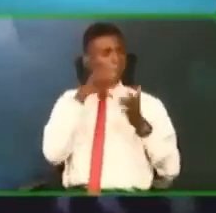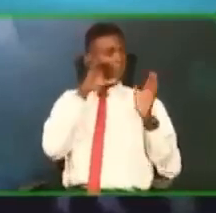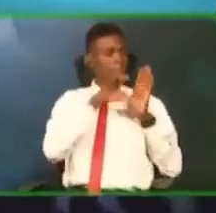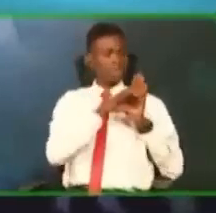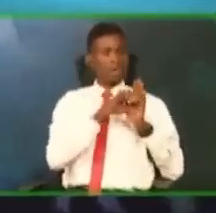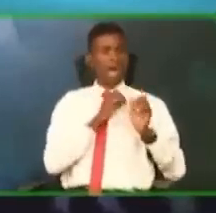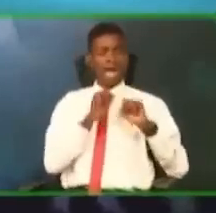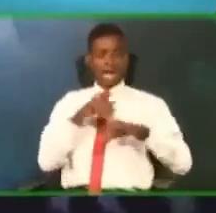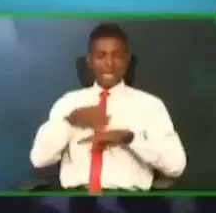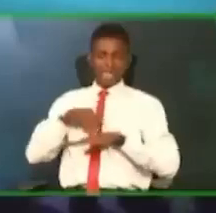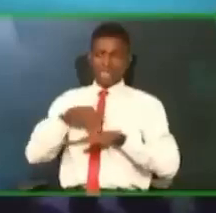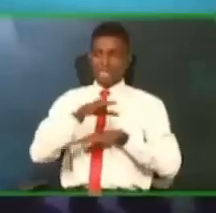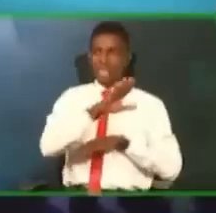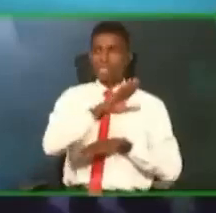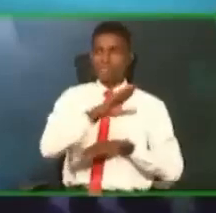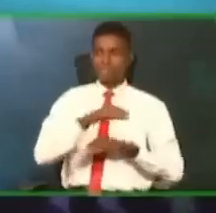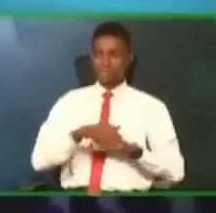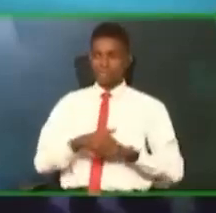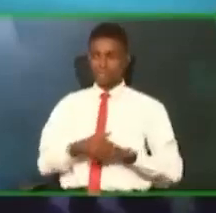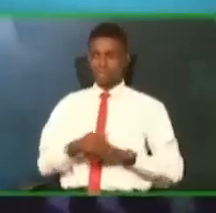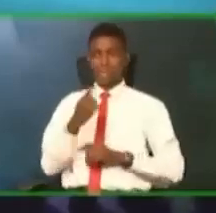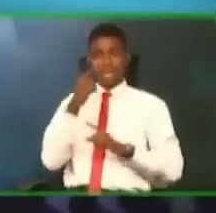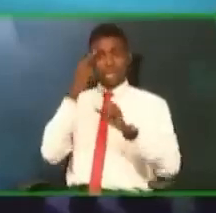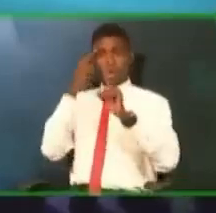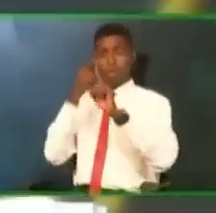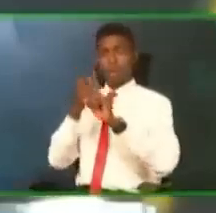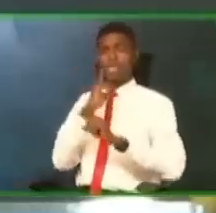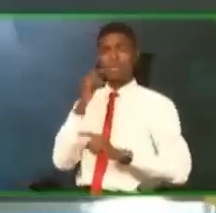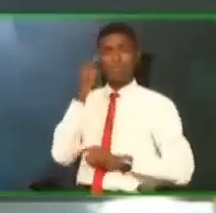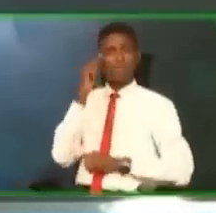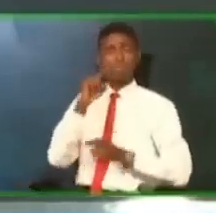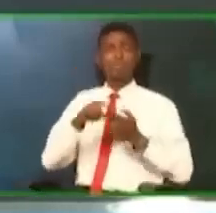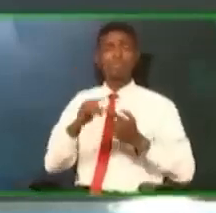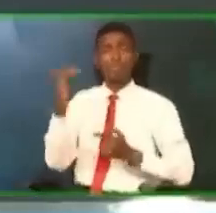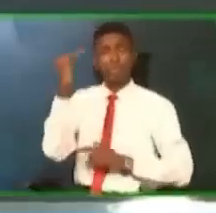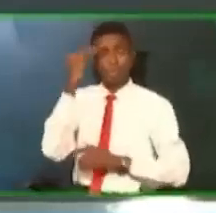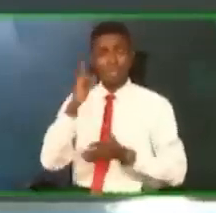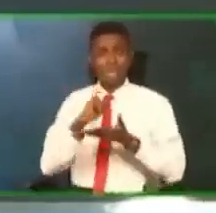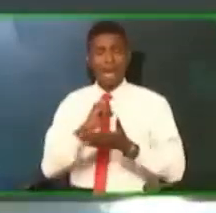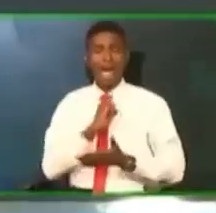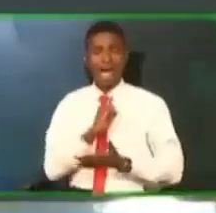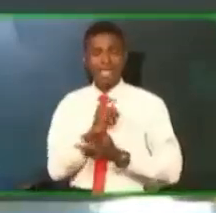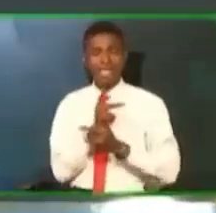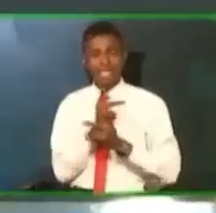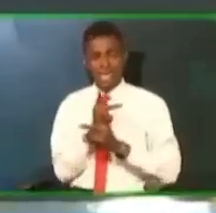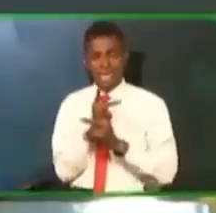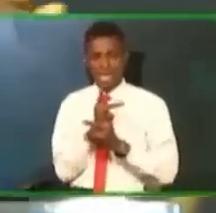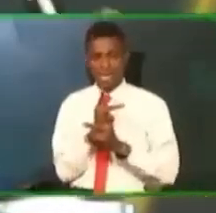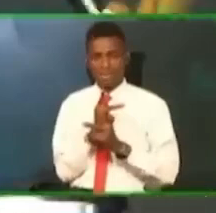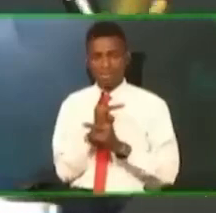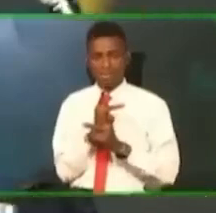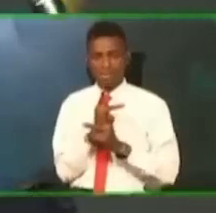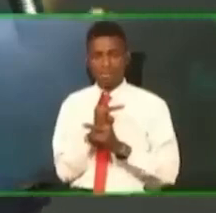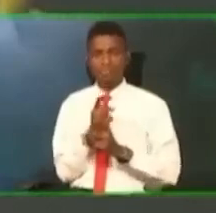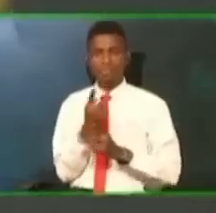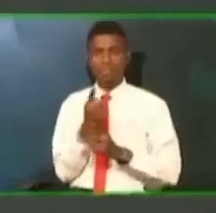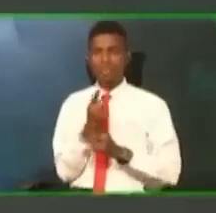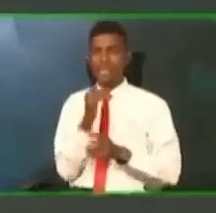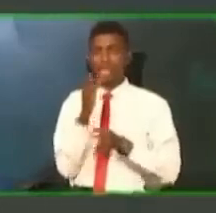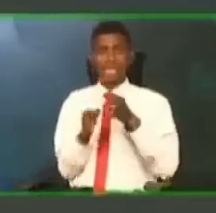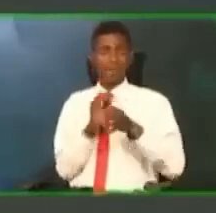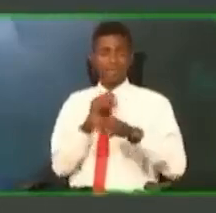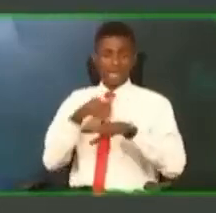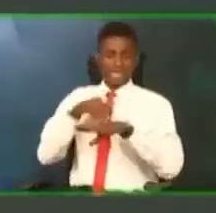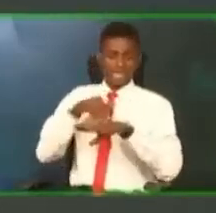send it to you. Now watch this. The goal is for you to know that I care. Don't forget. The moment I press